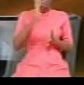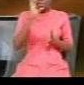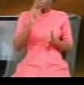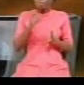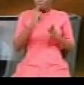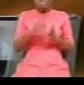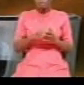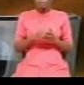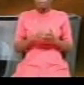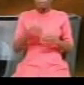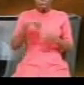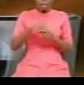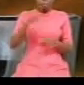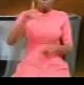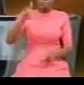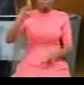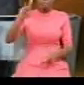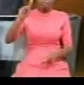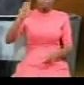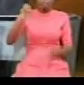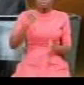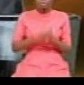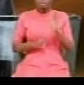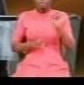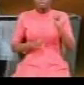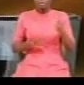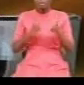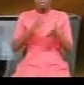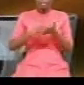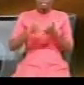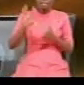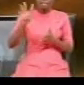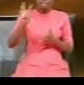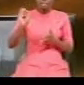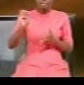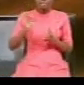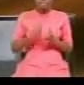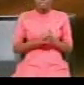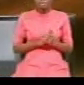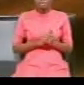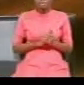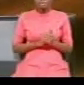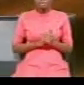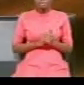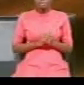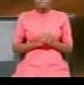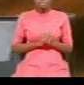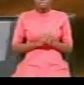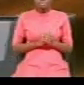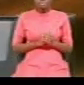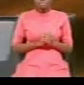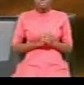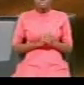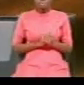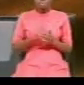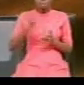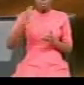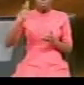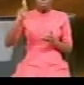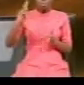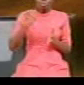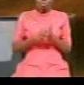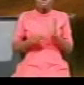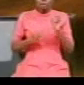presumption. In Luke chapter 12, verse 40. Luke chapter 12, verse